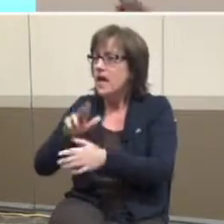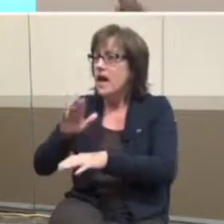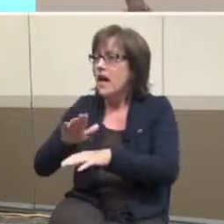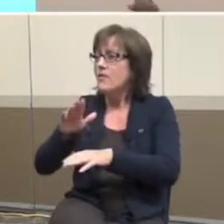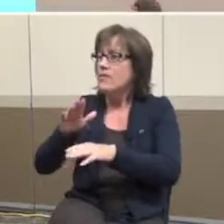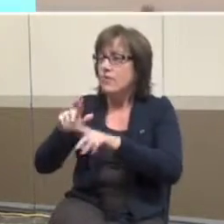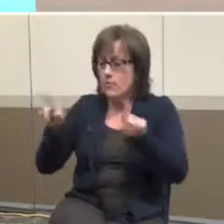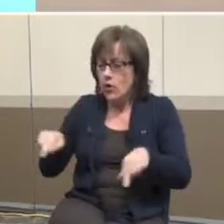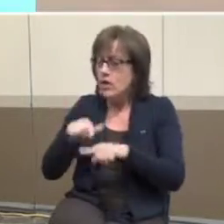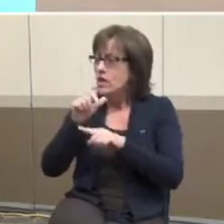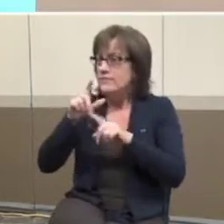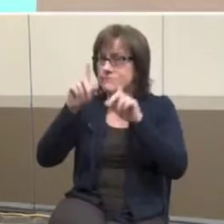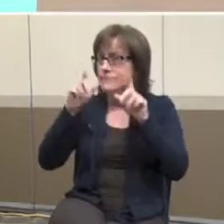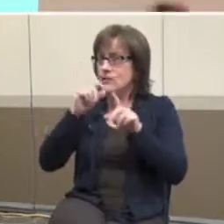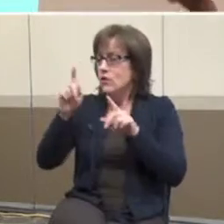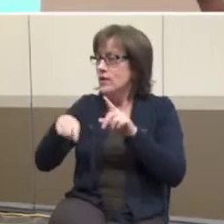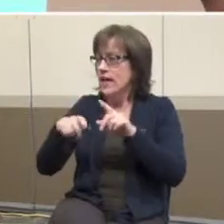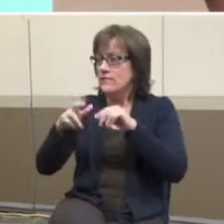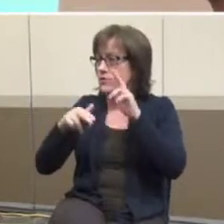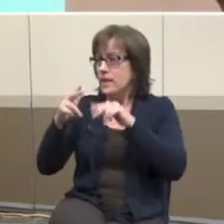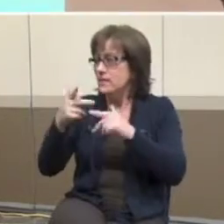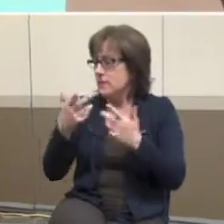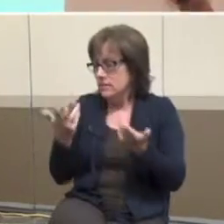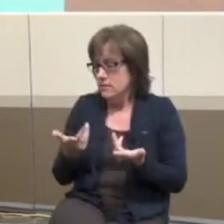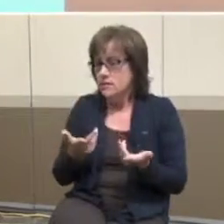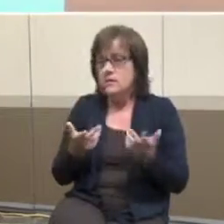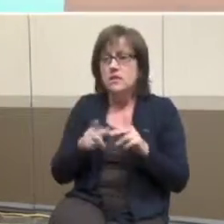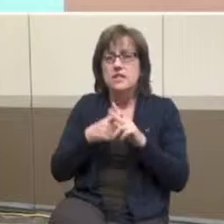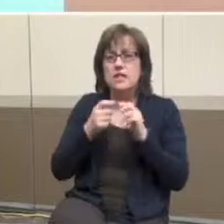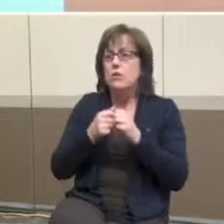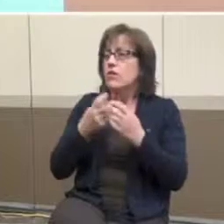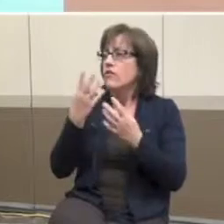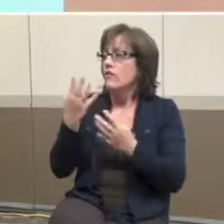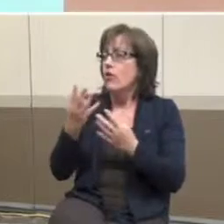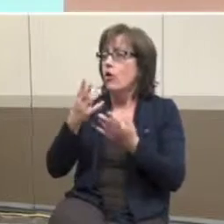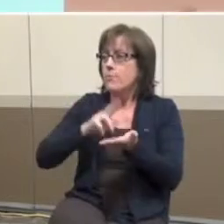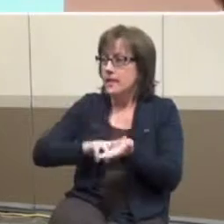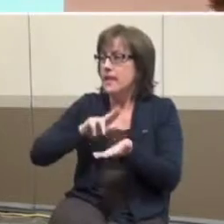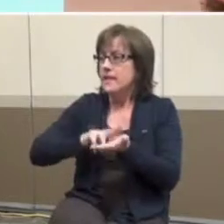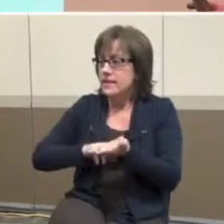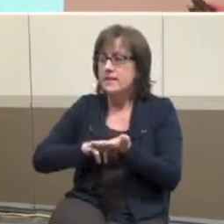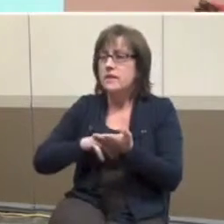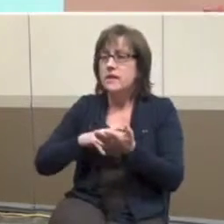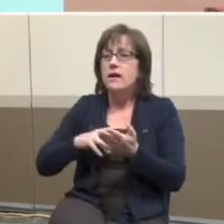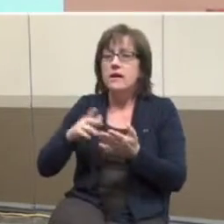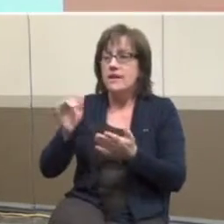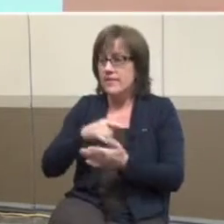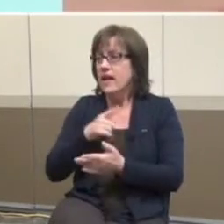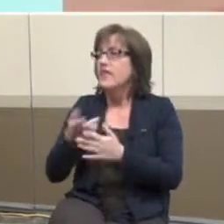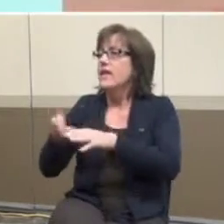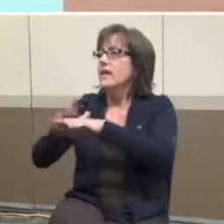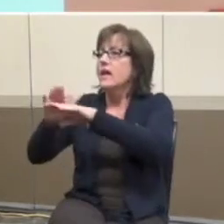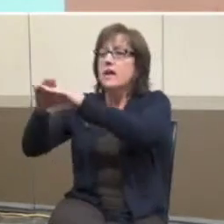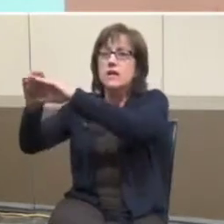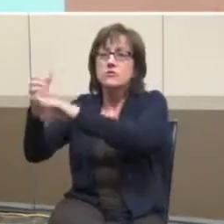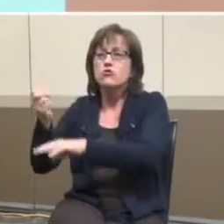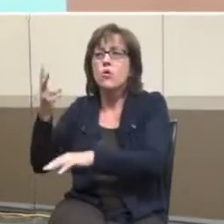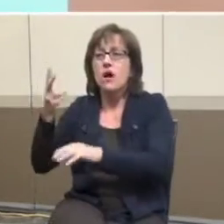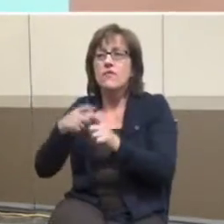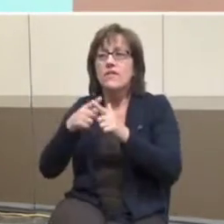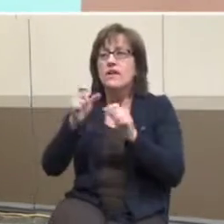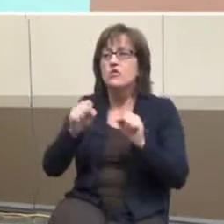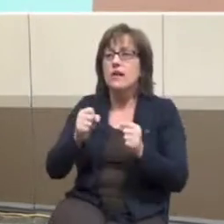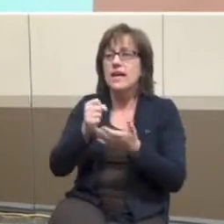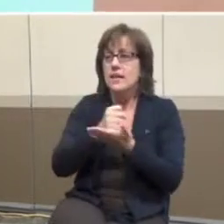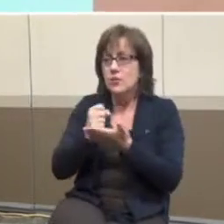have to build them. We started out doing 4-beat rhythms like these, and they got up to doing 12-beat rhythms where we could erase and they could get